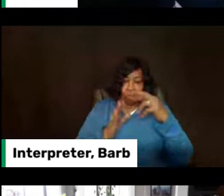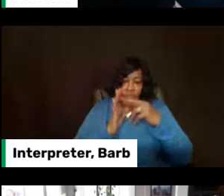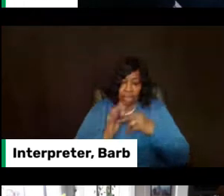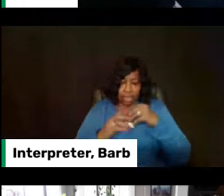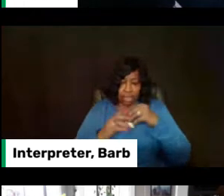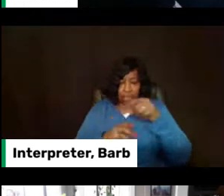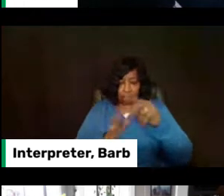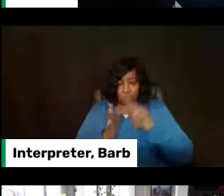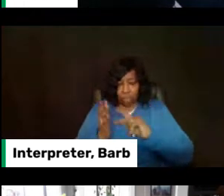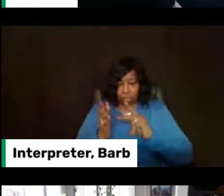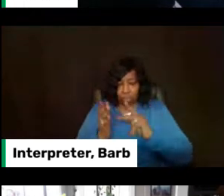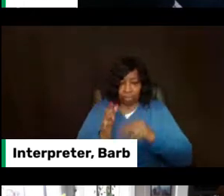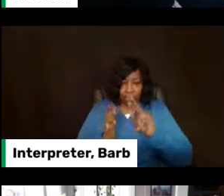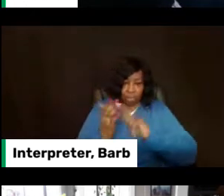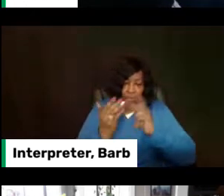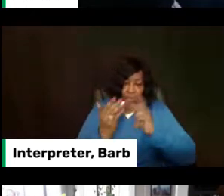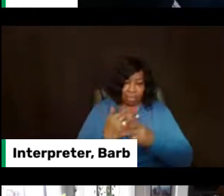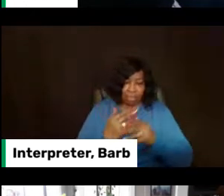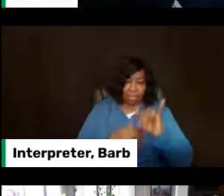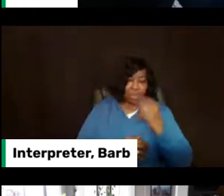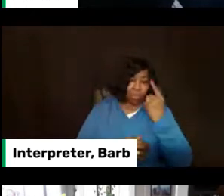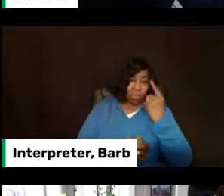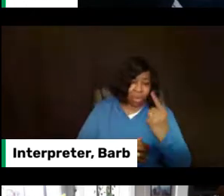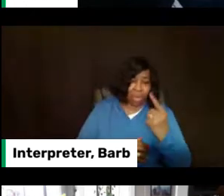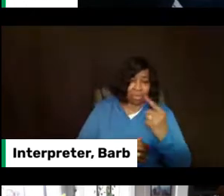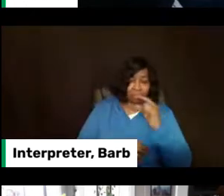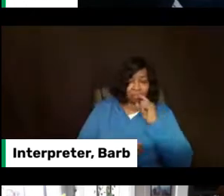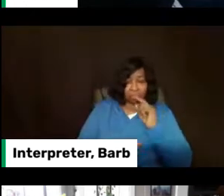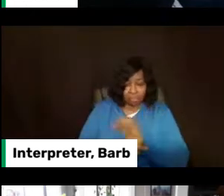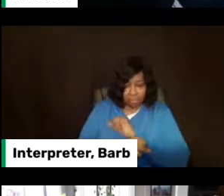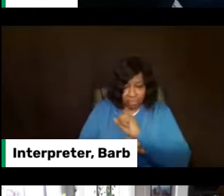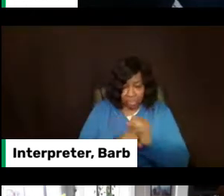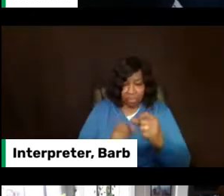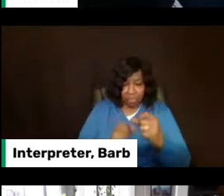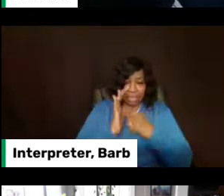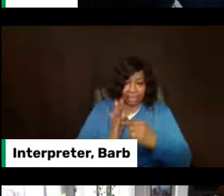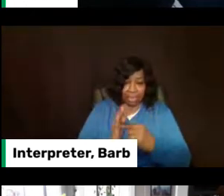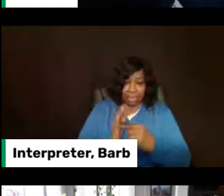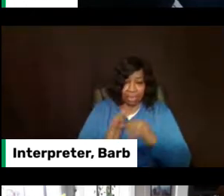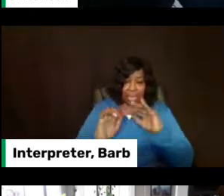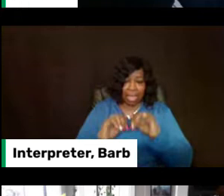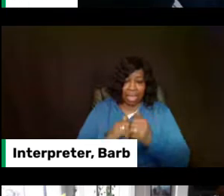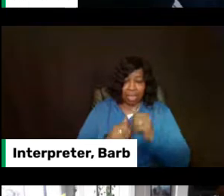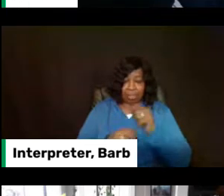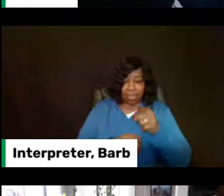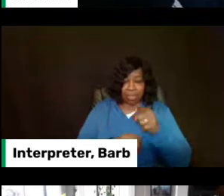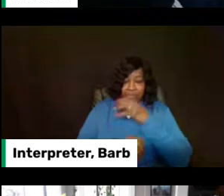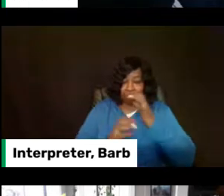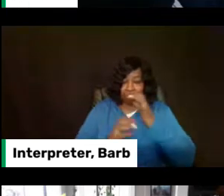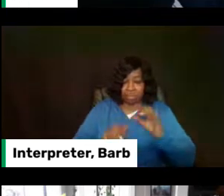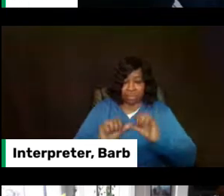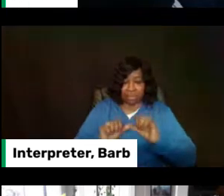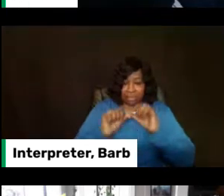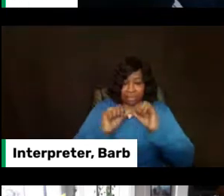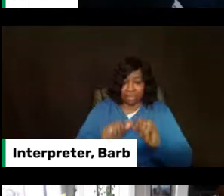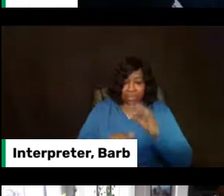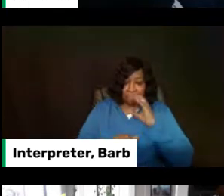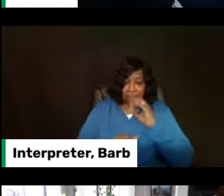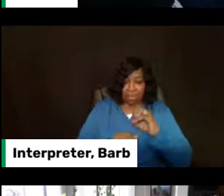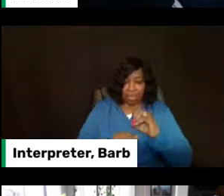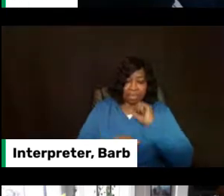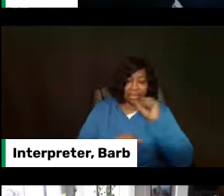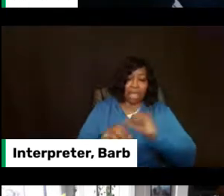just one concrete example of how socially disadvantaged farmers, BIPOC farmers, continue to be shut out